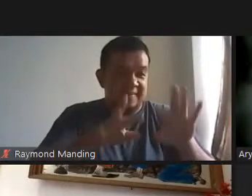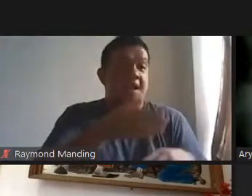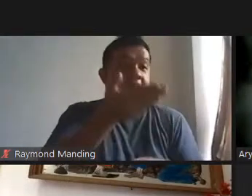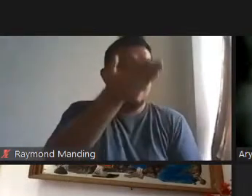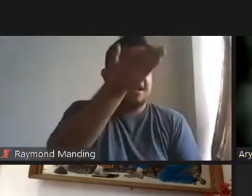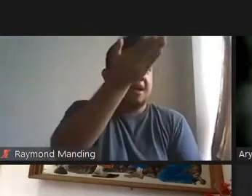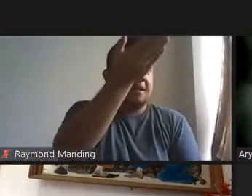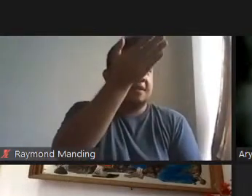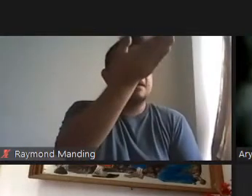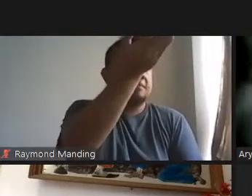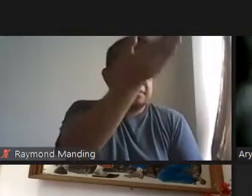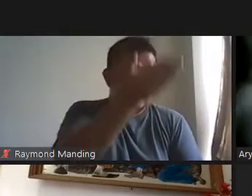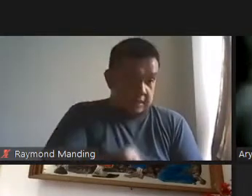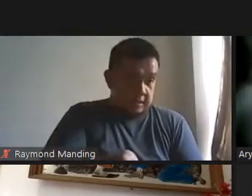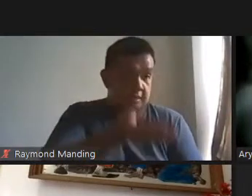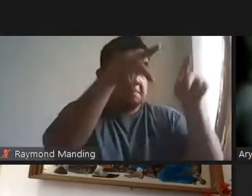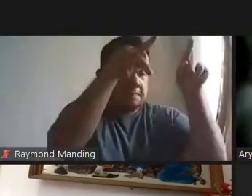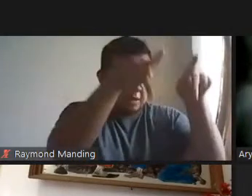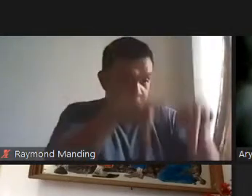against deaf persons.